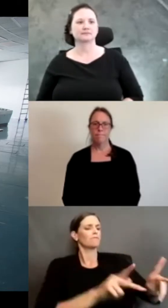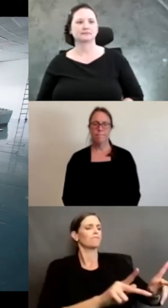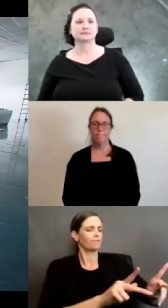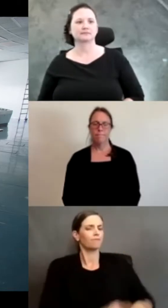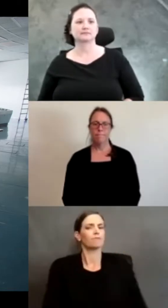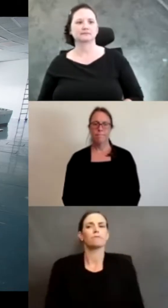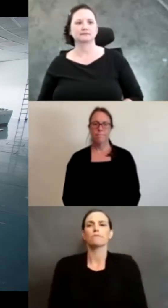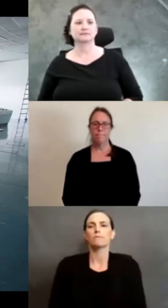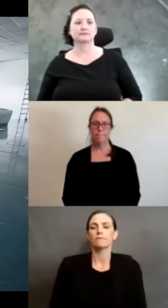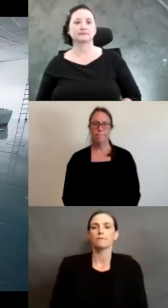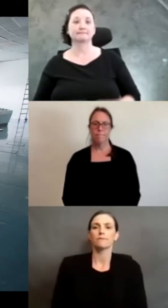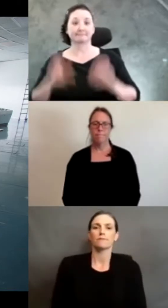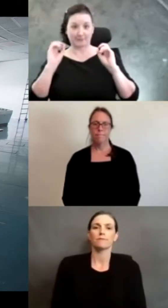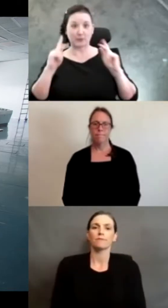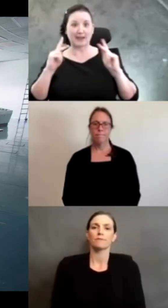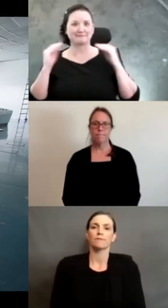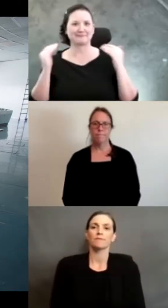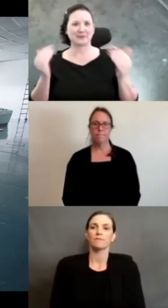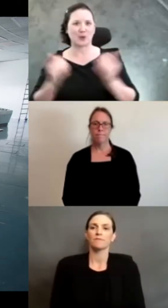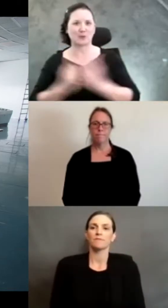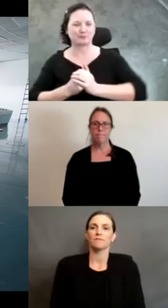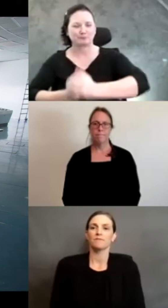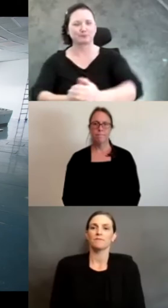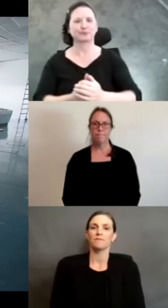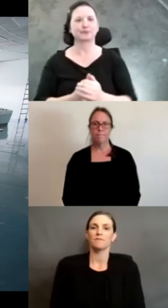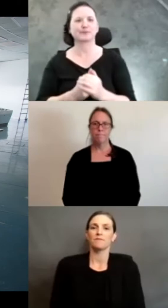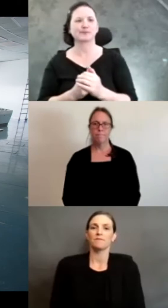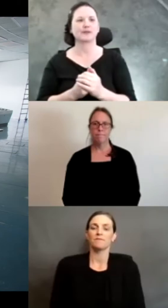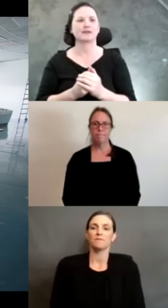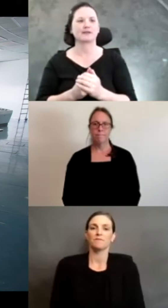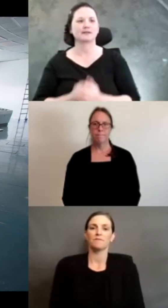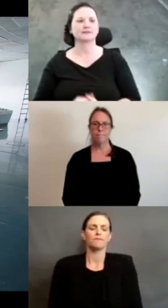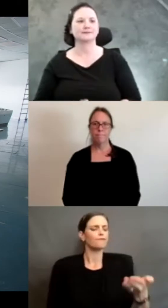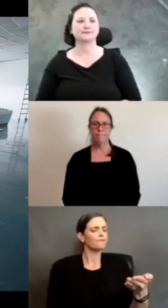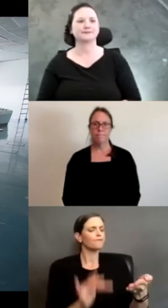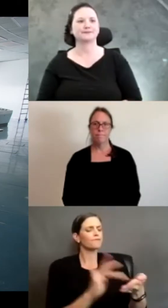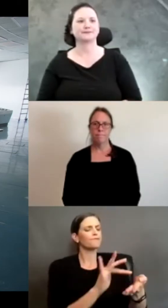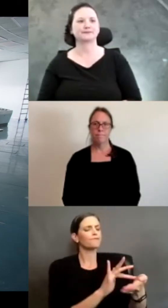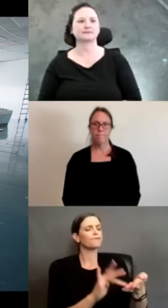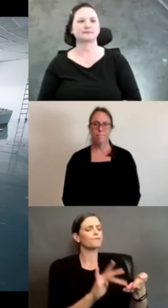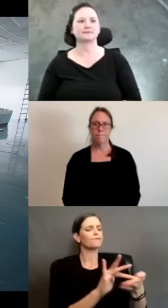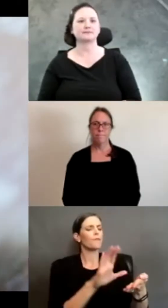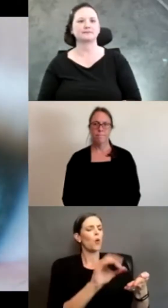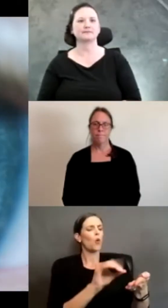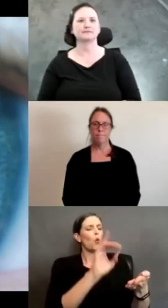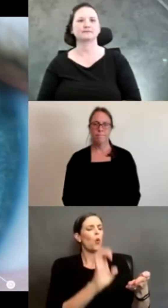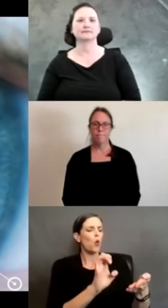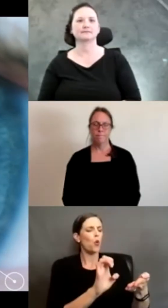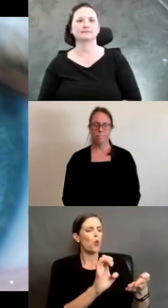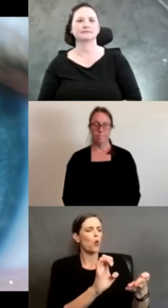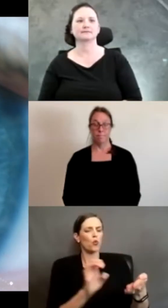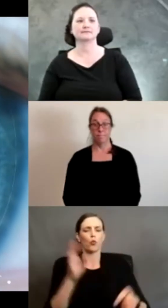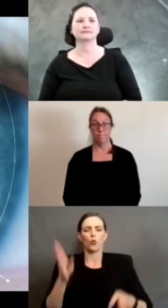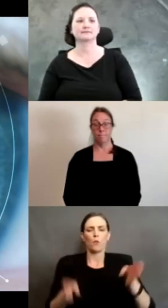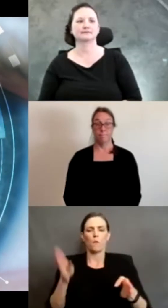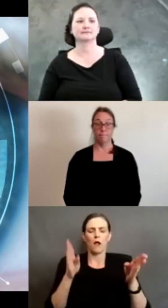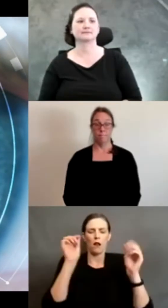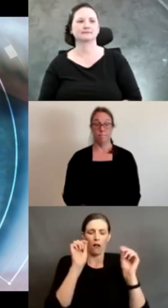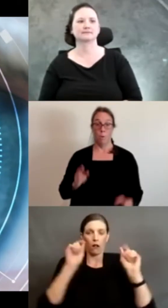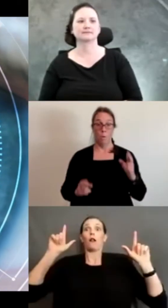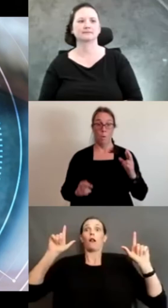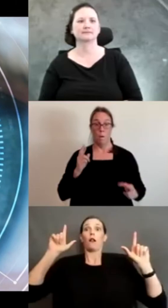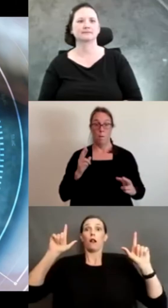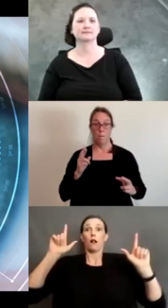Okay, here we go. He taps and enters another code. The robot blinks awake. Program updates